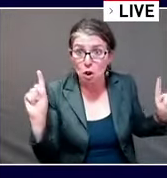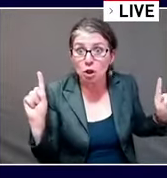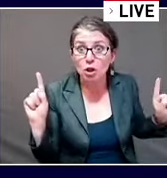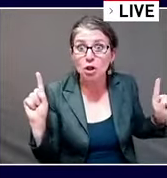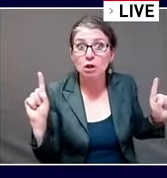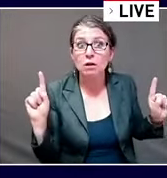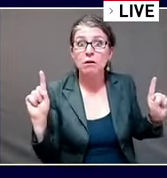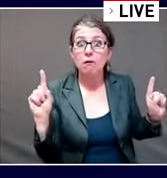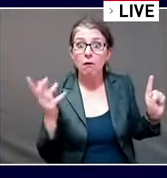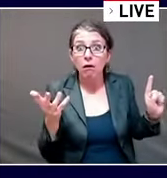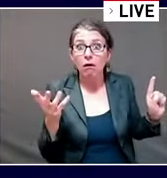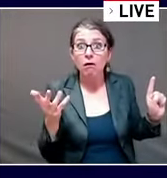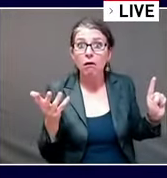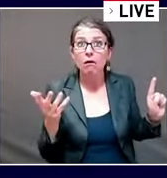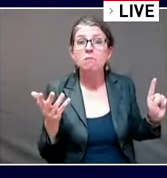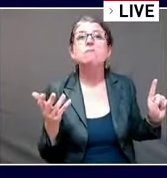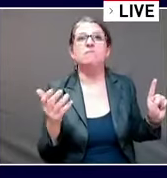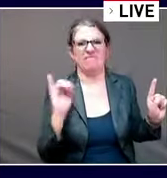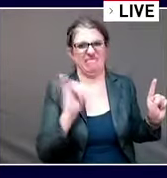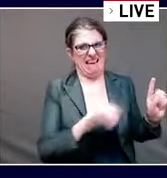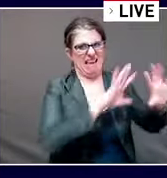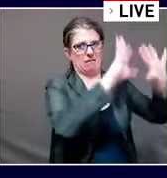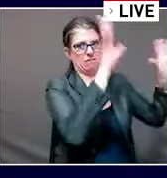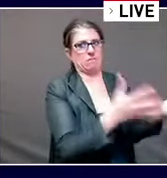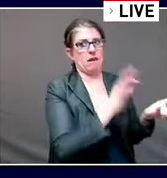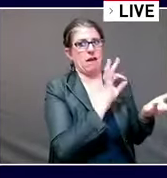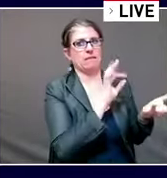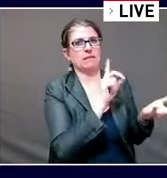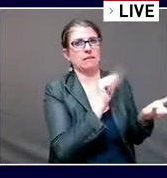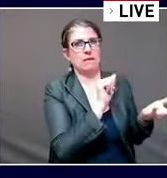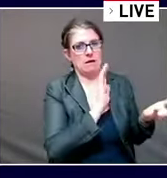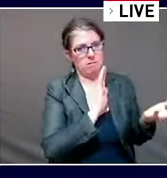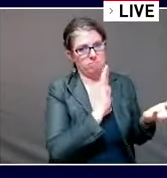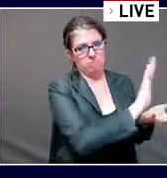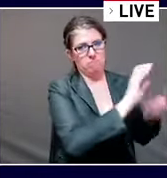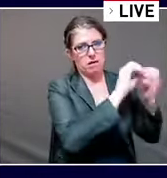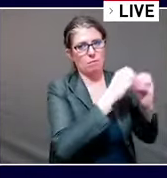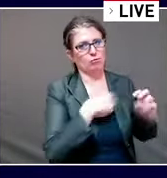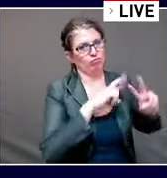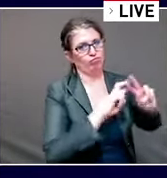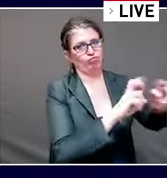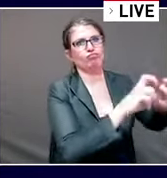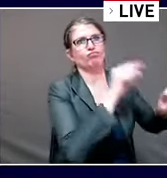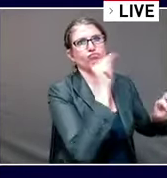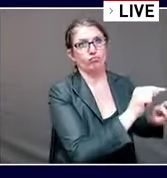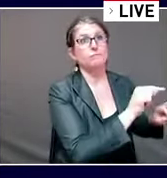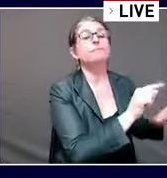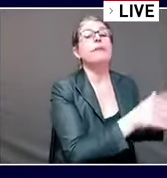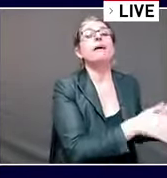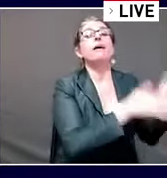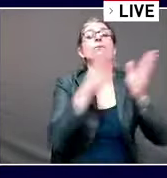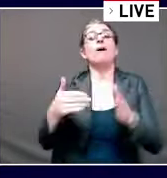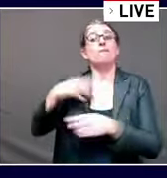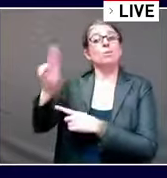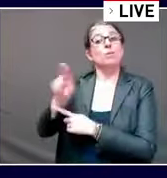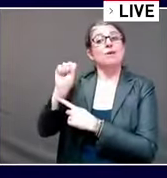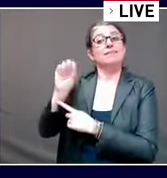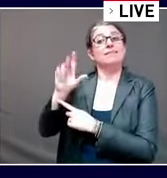convened by the US CDC. It's a group called ACIP. It stands for the Advisory Committee on Immunization